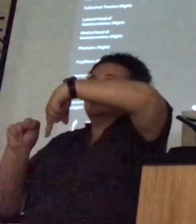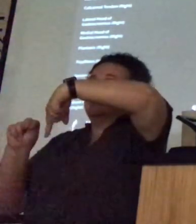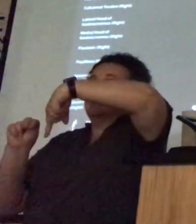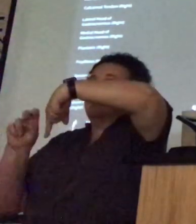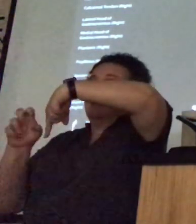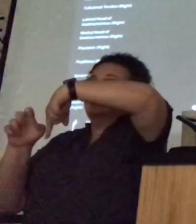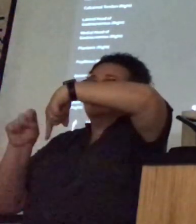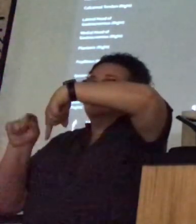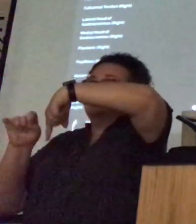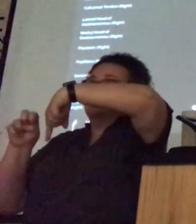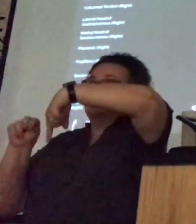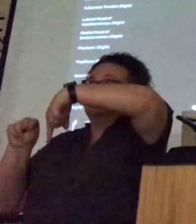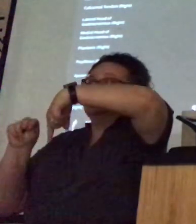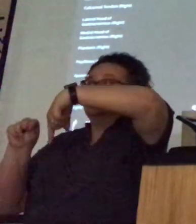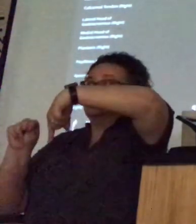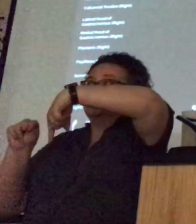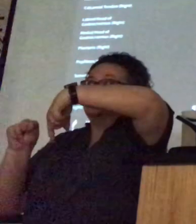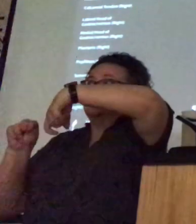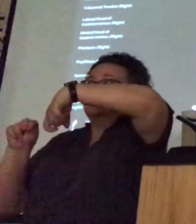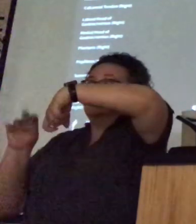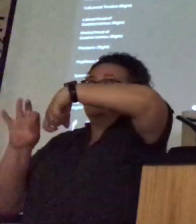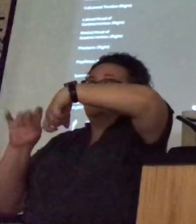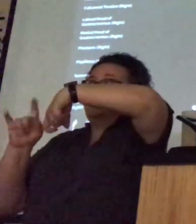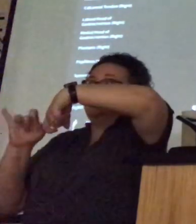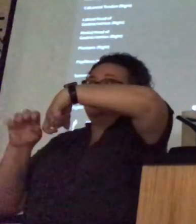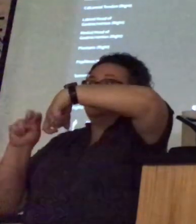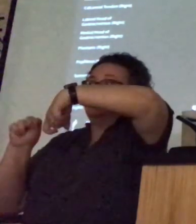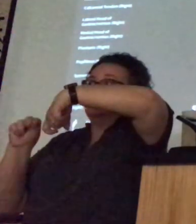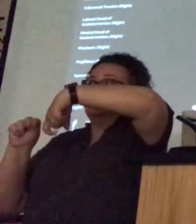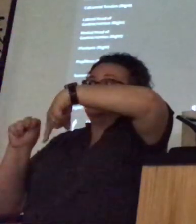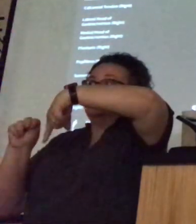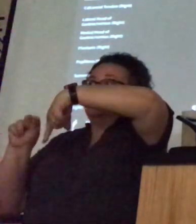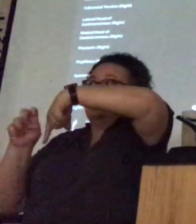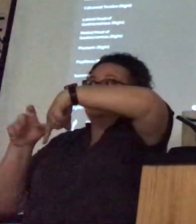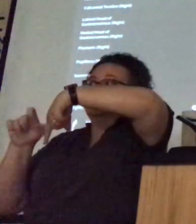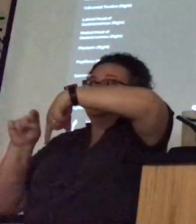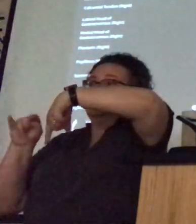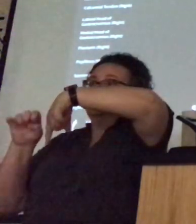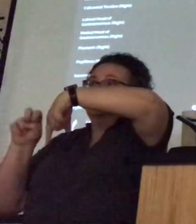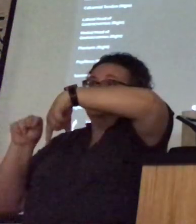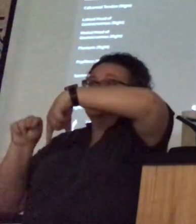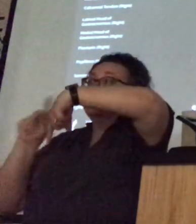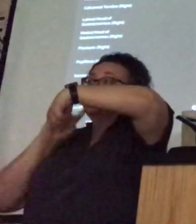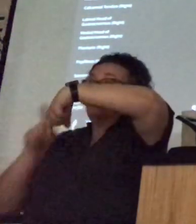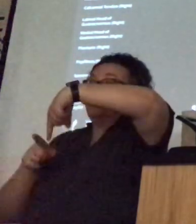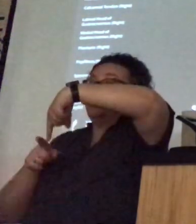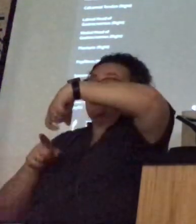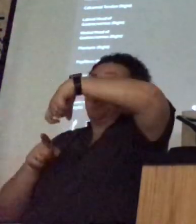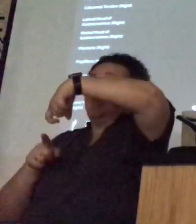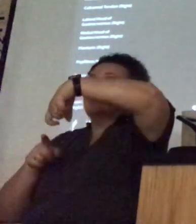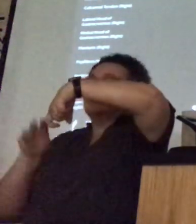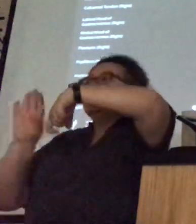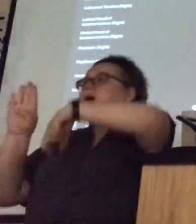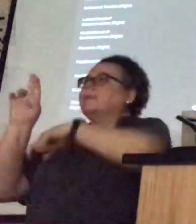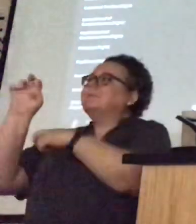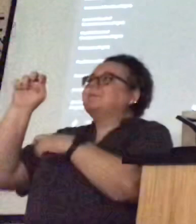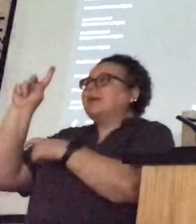The muscle lights up during knee flexion. So when you bend your knee, that's the lay term,